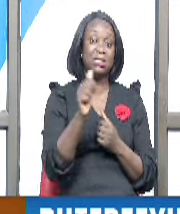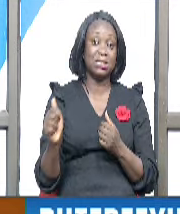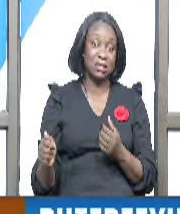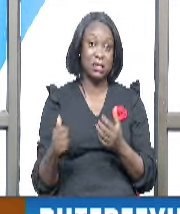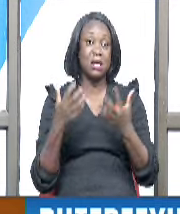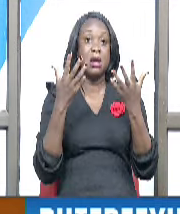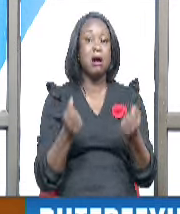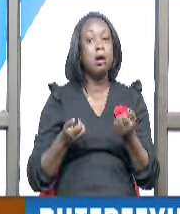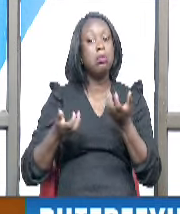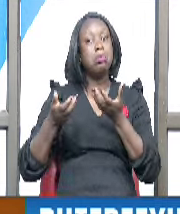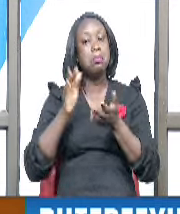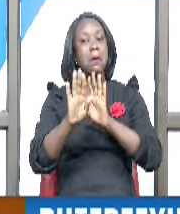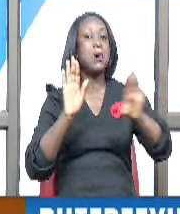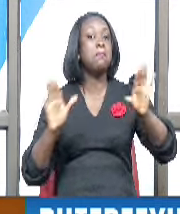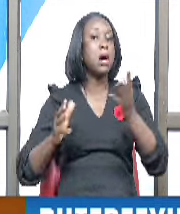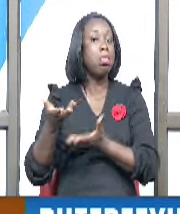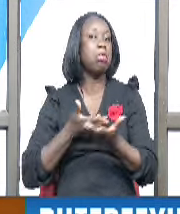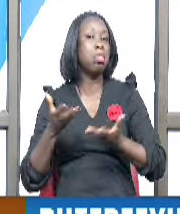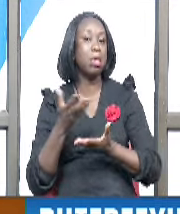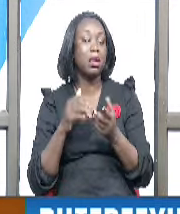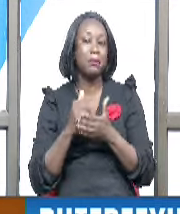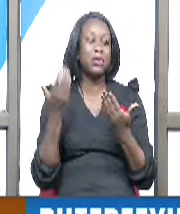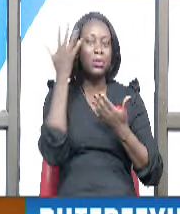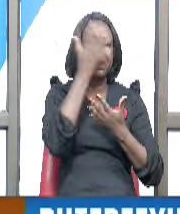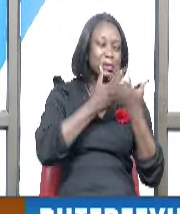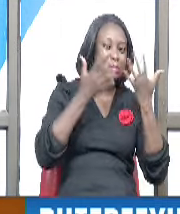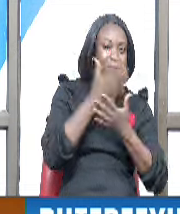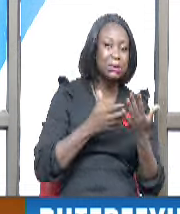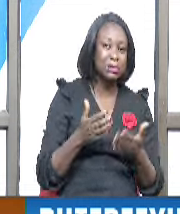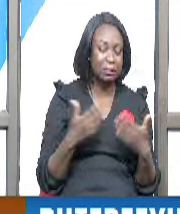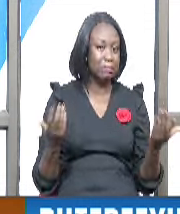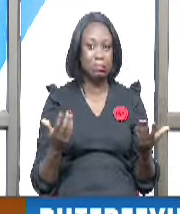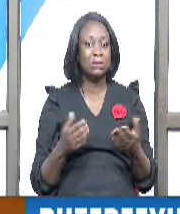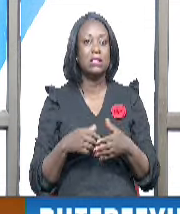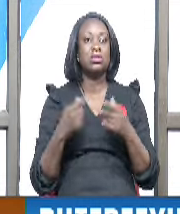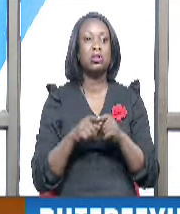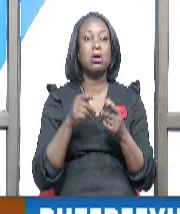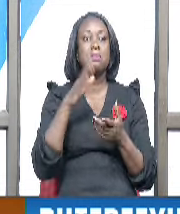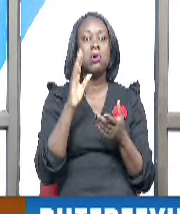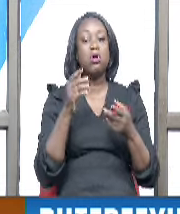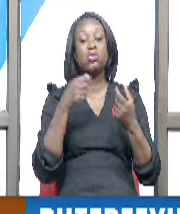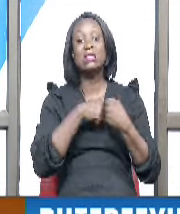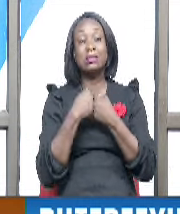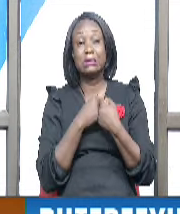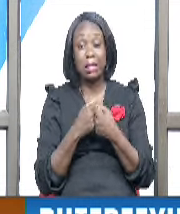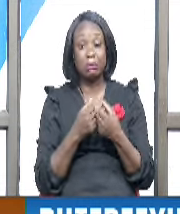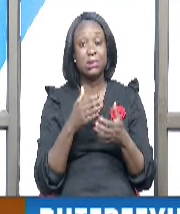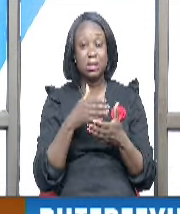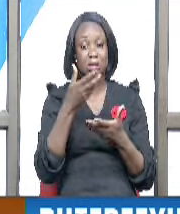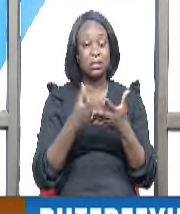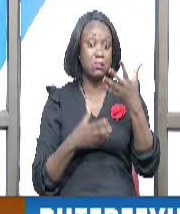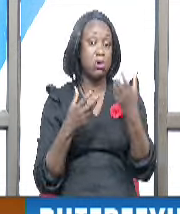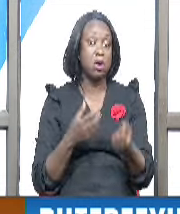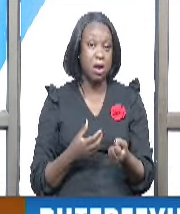robust conversations, because it's complicated. There really isn't a black and white answer for so many of these complicated, challenging questions that we're